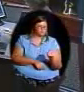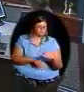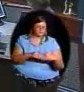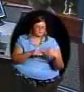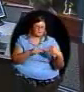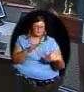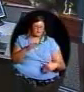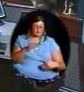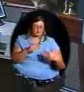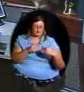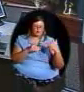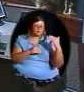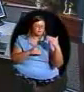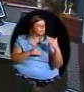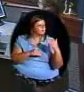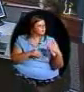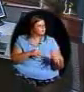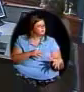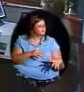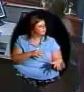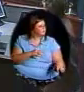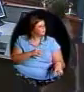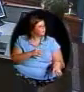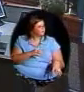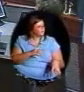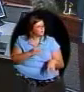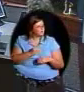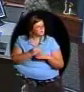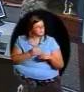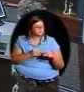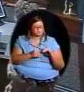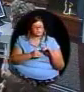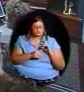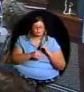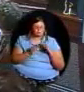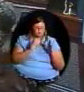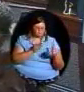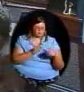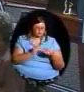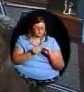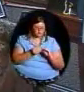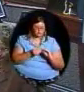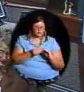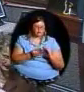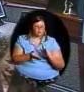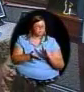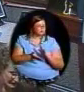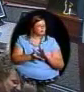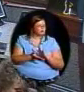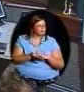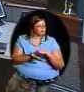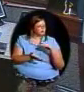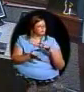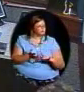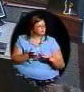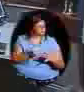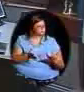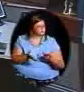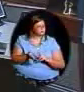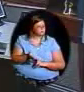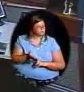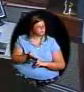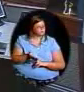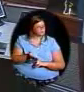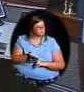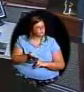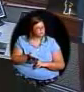Correct. In addition, we do have, we look at the number of students enrolled and provide the support services and the